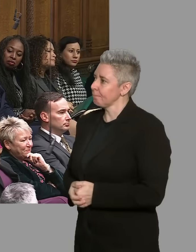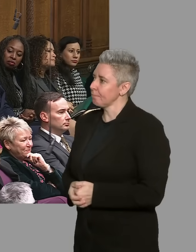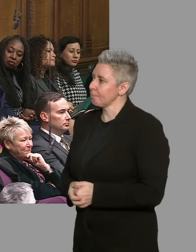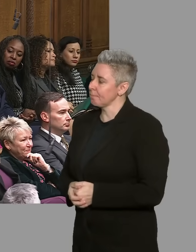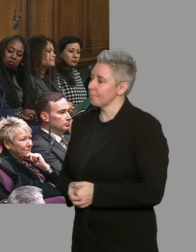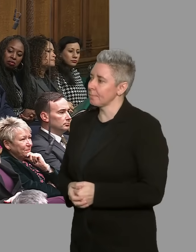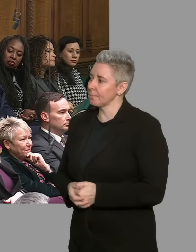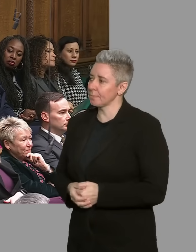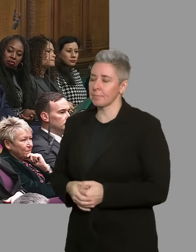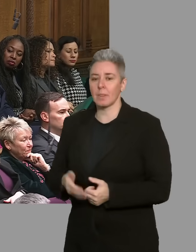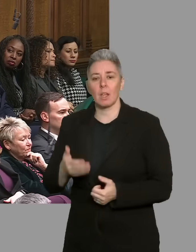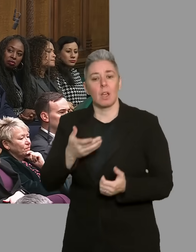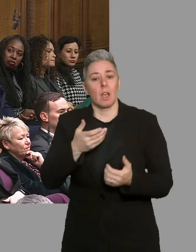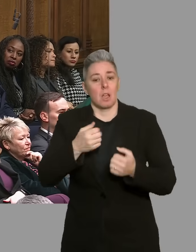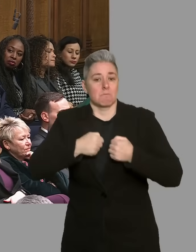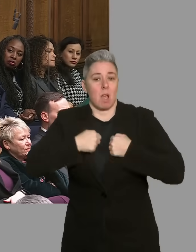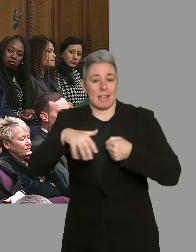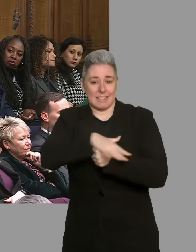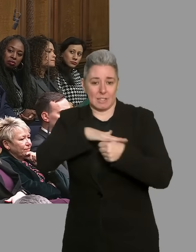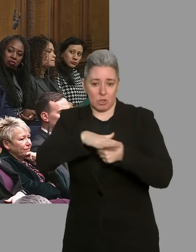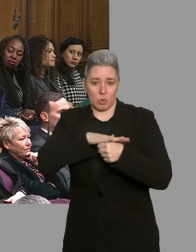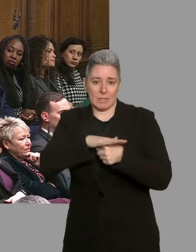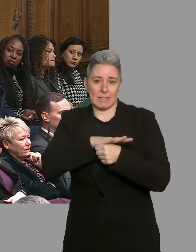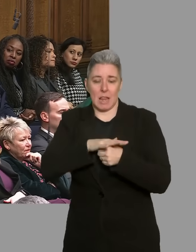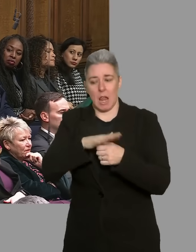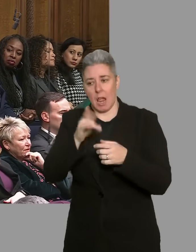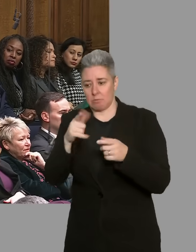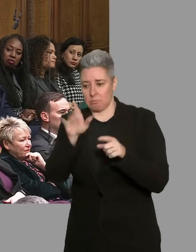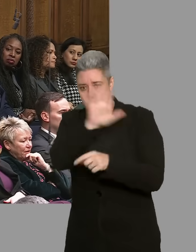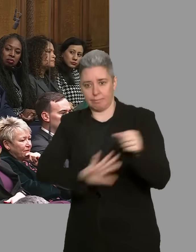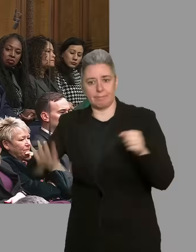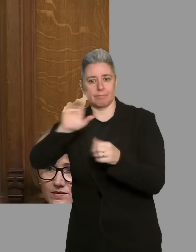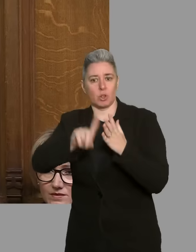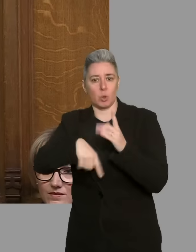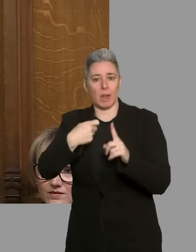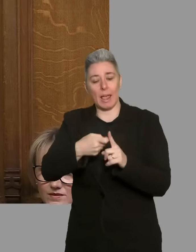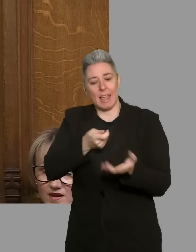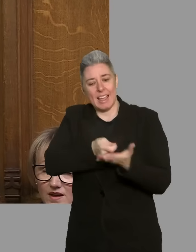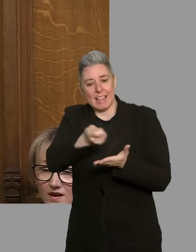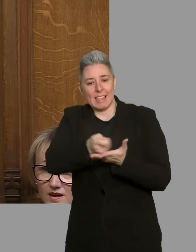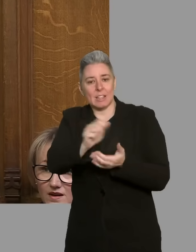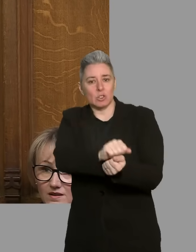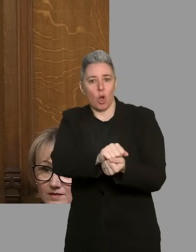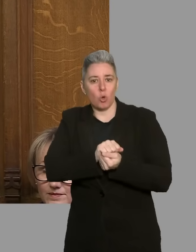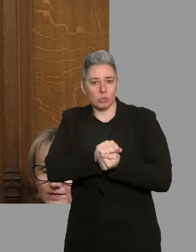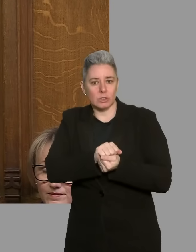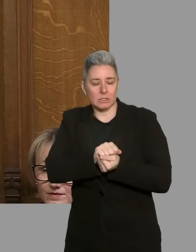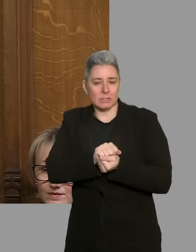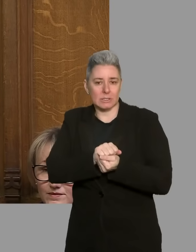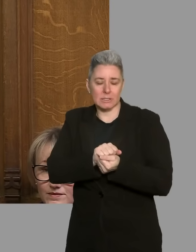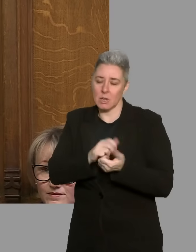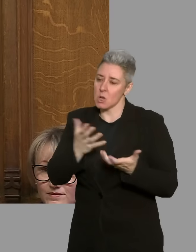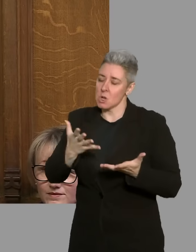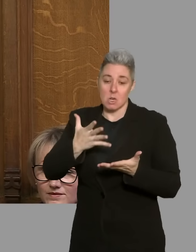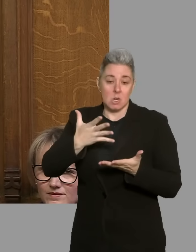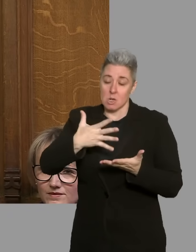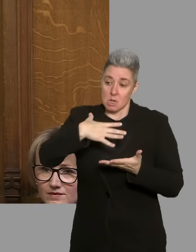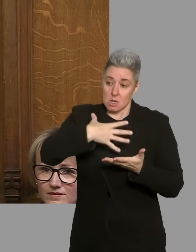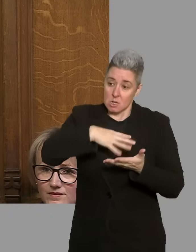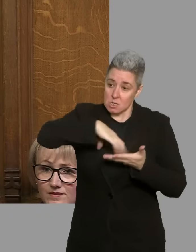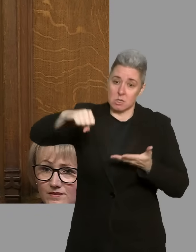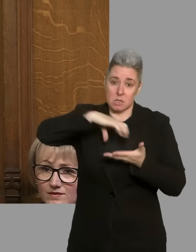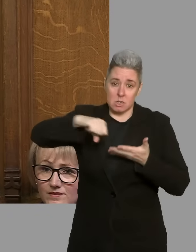across the country are being fleeced by freeholders and managing agents. And they need relief